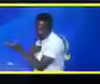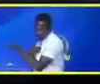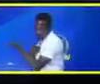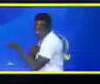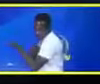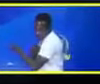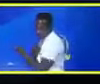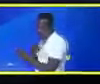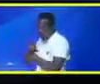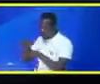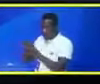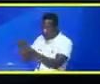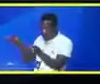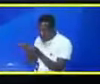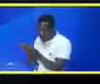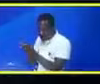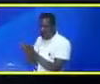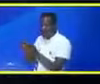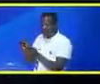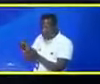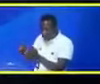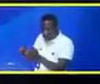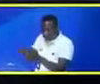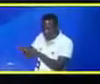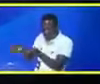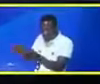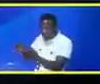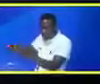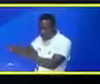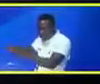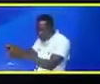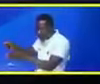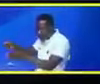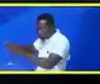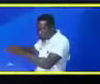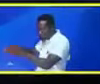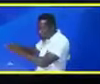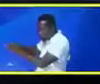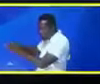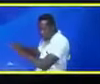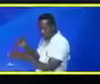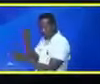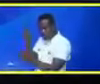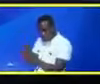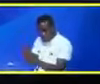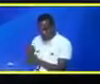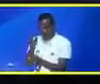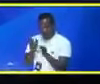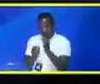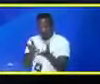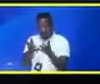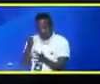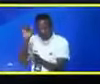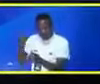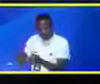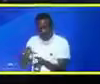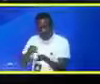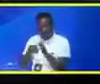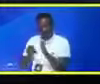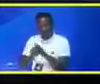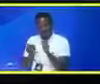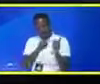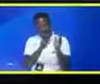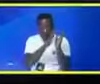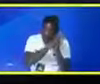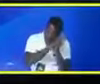of these places are controlled by keys that open the doors. And if you want to use, say, go to the restroom